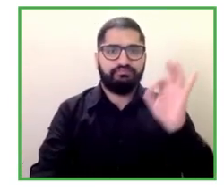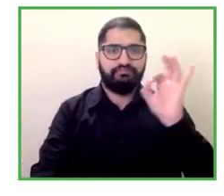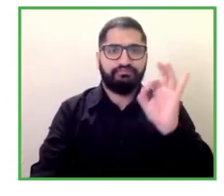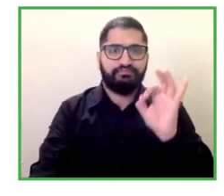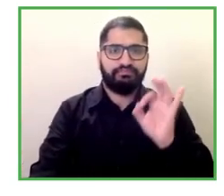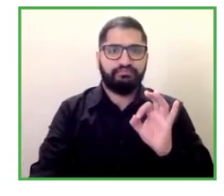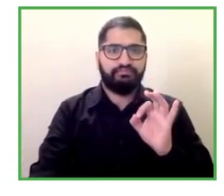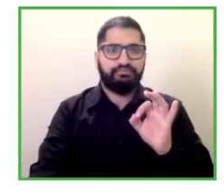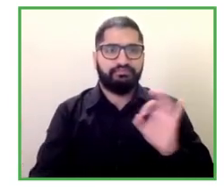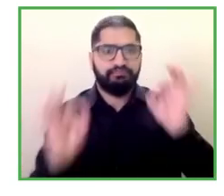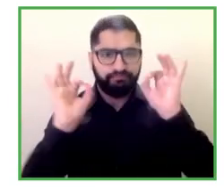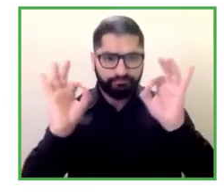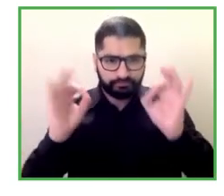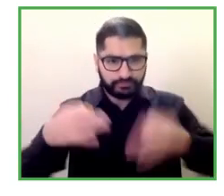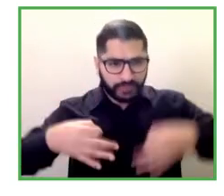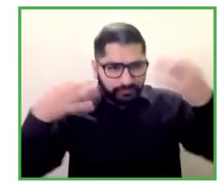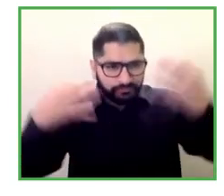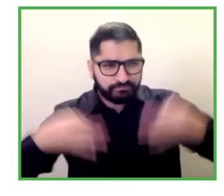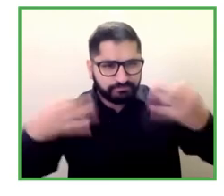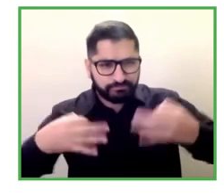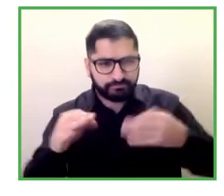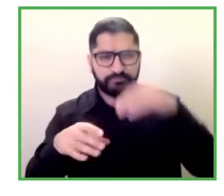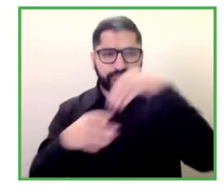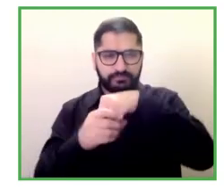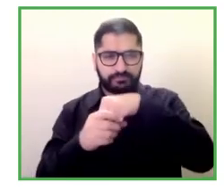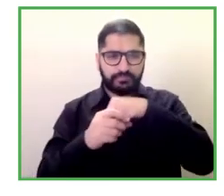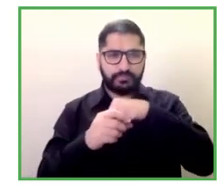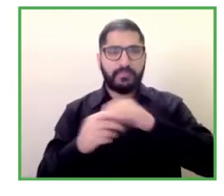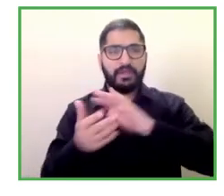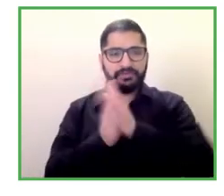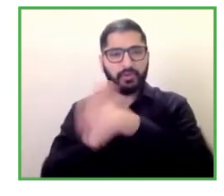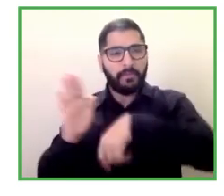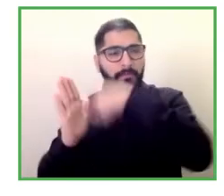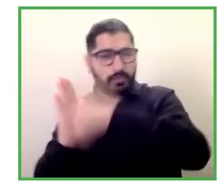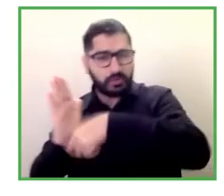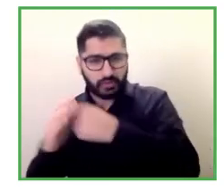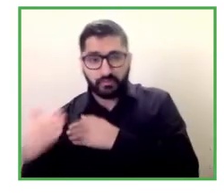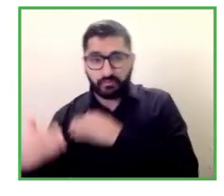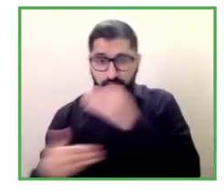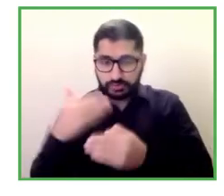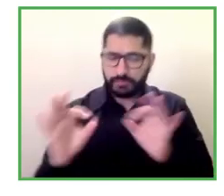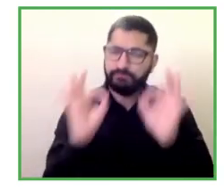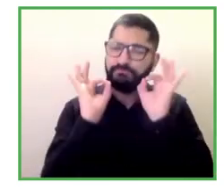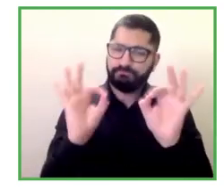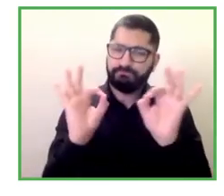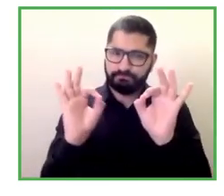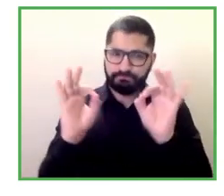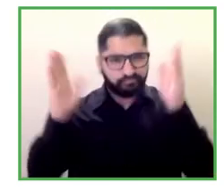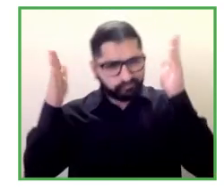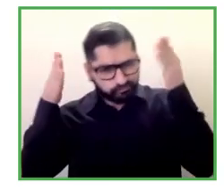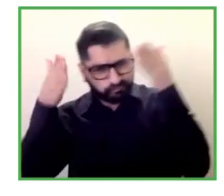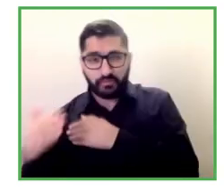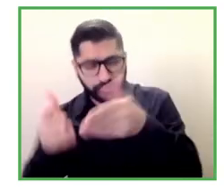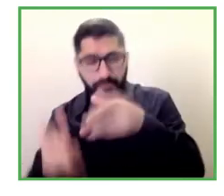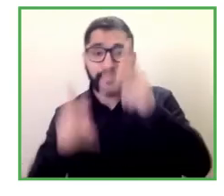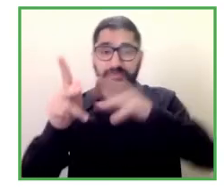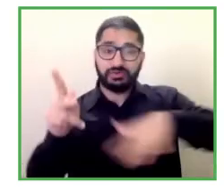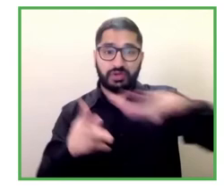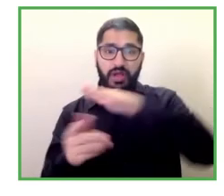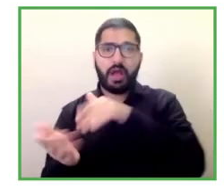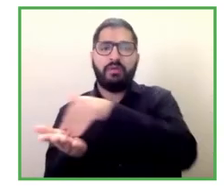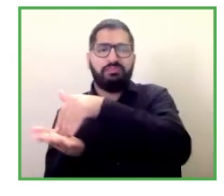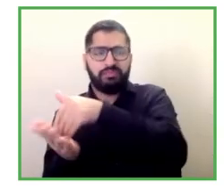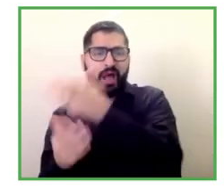I believe that the key of this project is that we address especially vulnerable